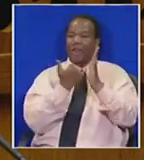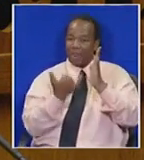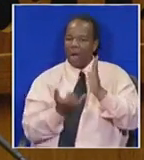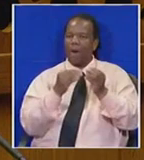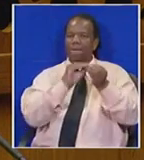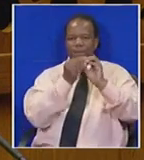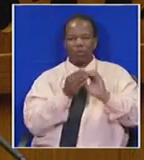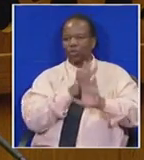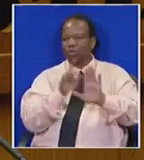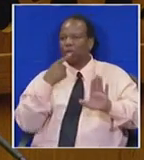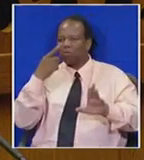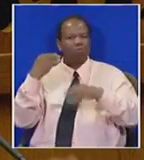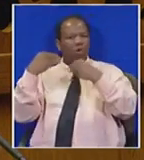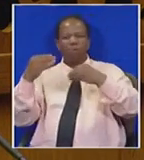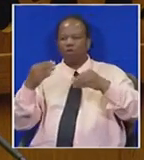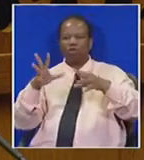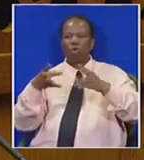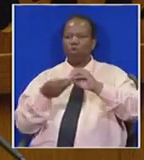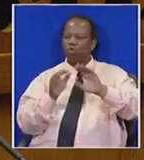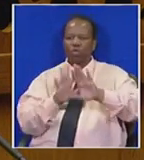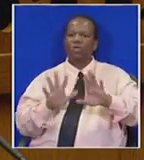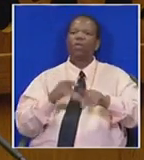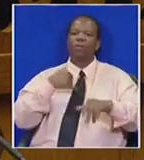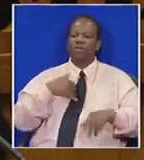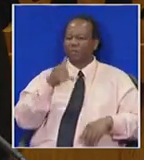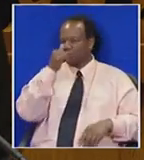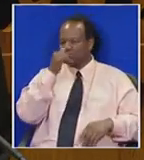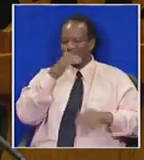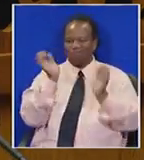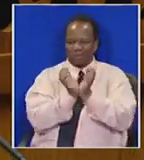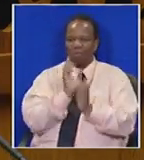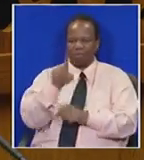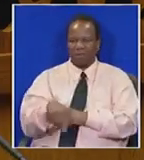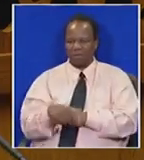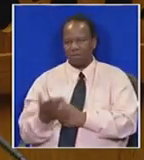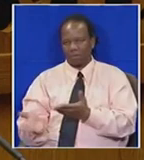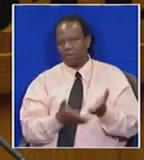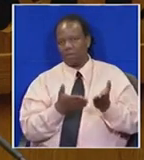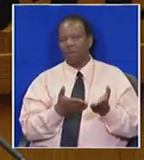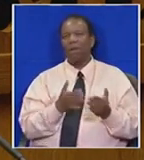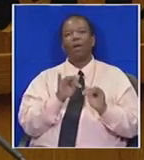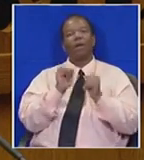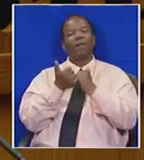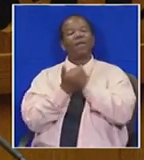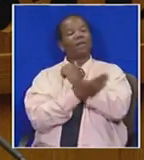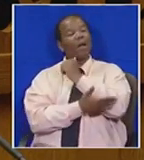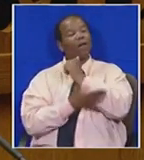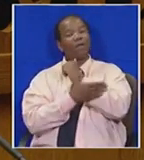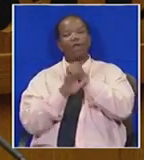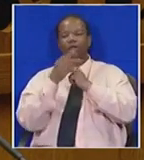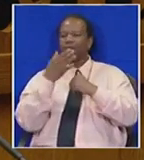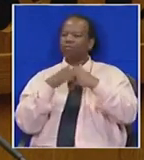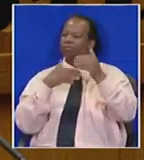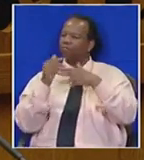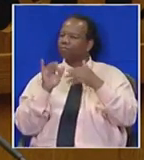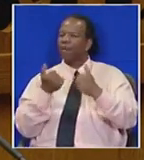corporate collusion a criminal offense for which people must go to jail. Our country needs a renewal in both the public and